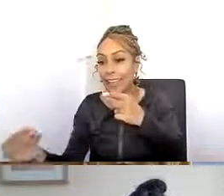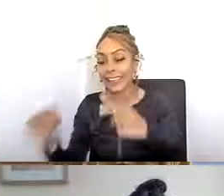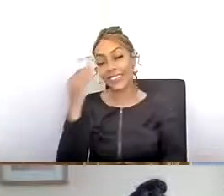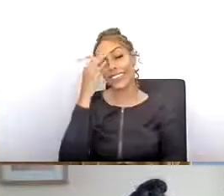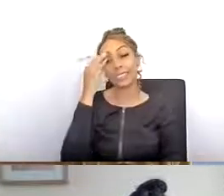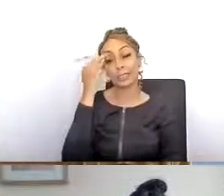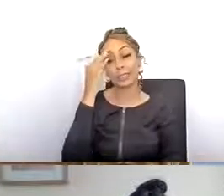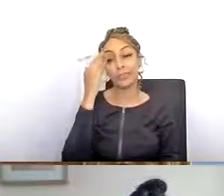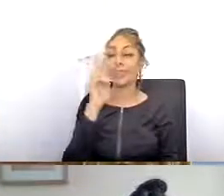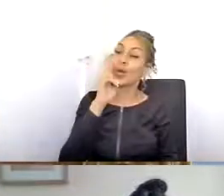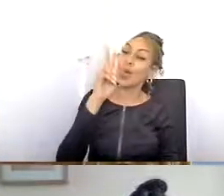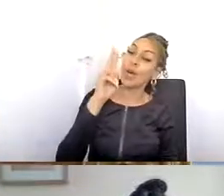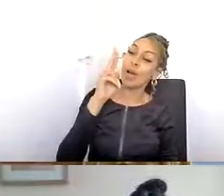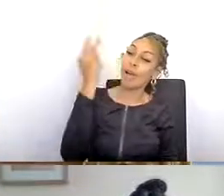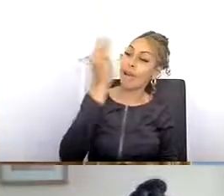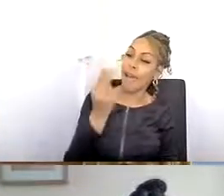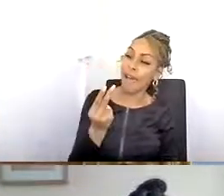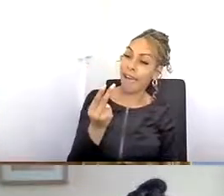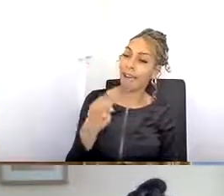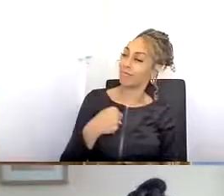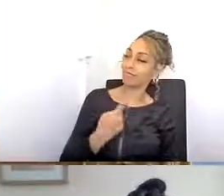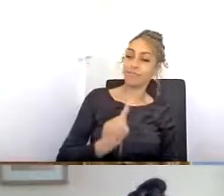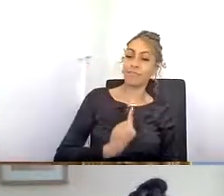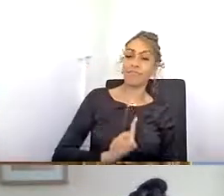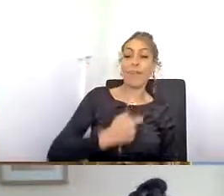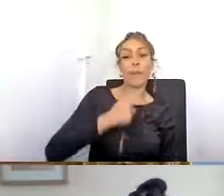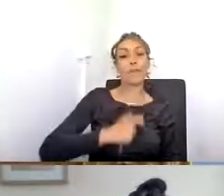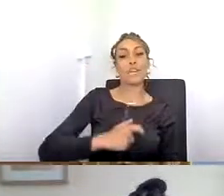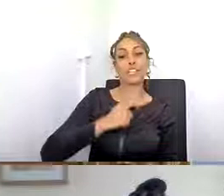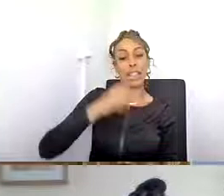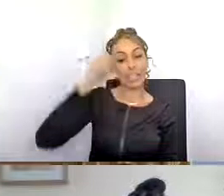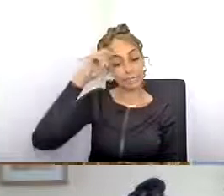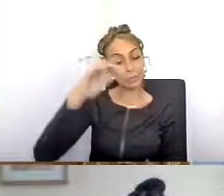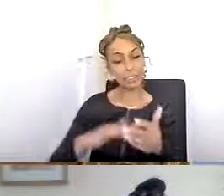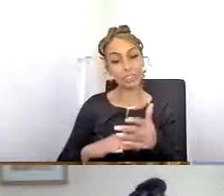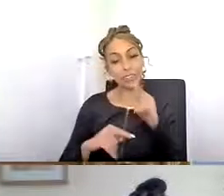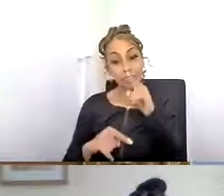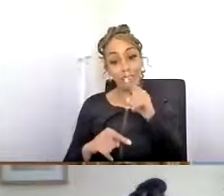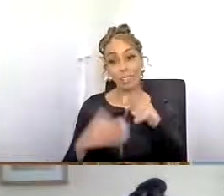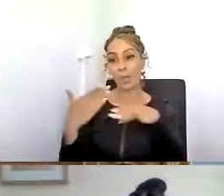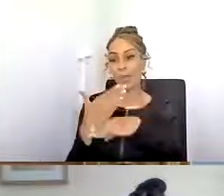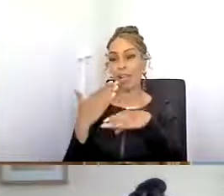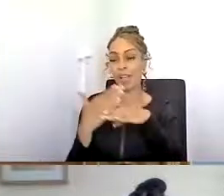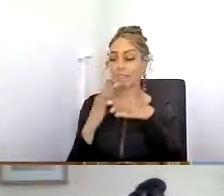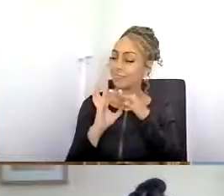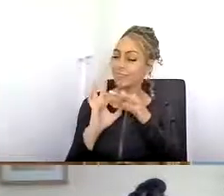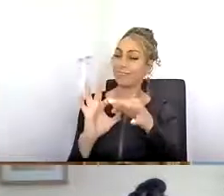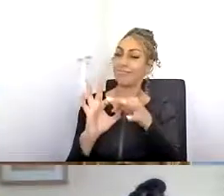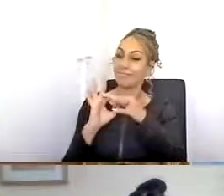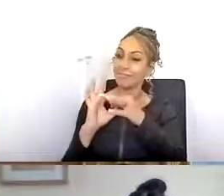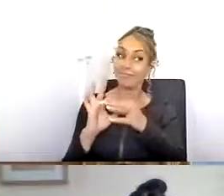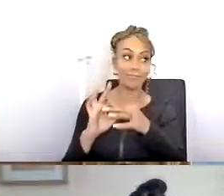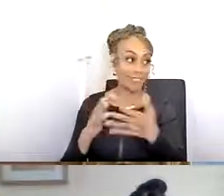Looking at art's always a very personal experience, and I think this work has a particular resonance at the moment.